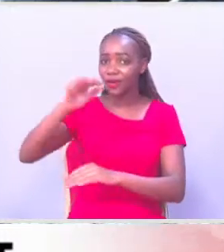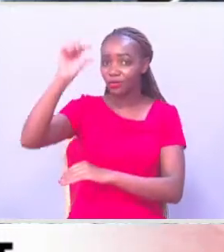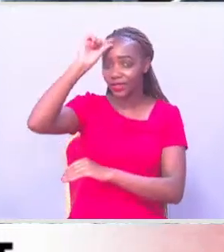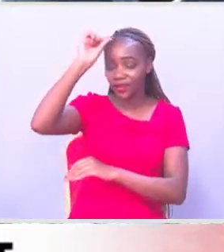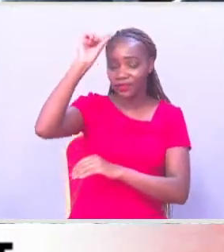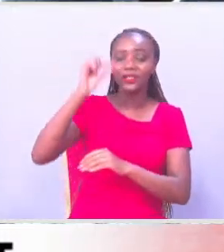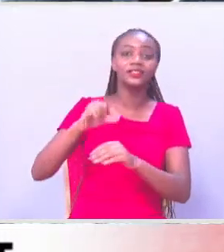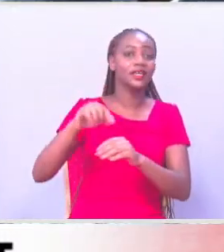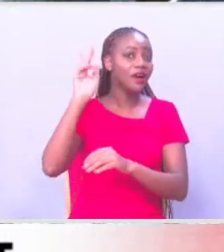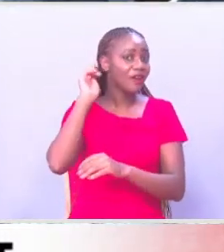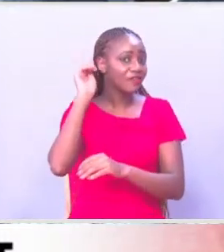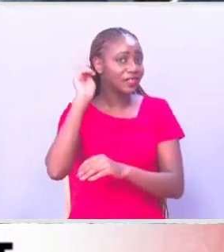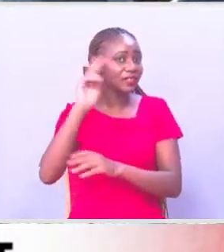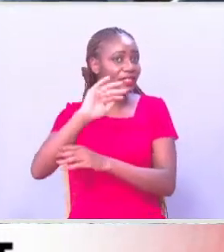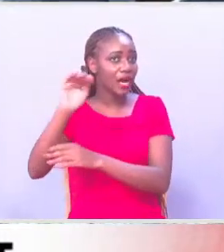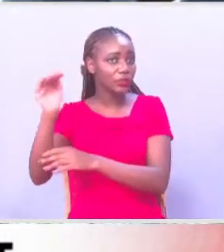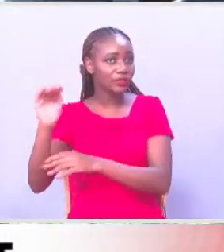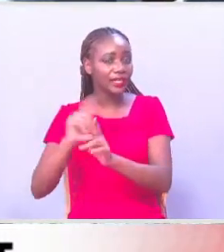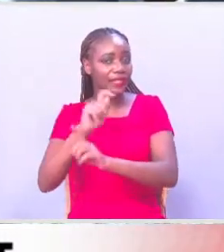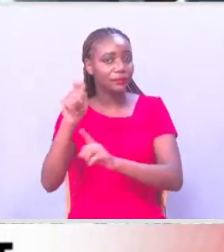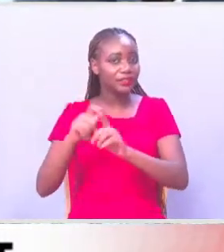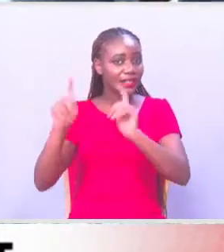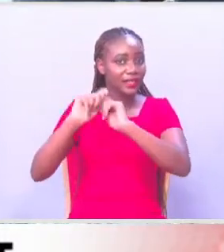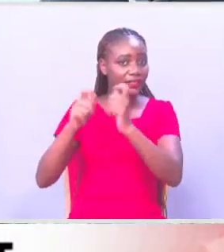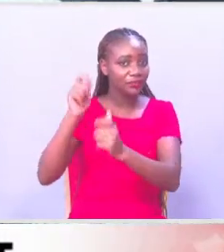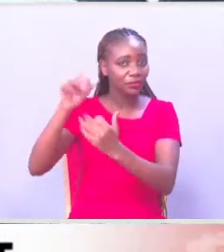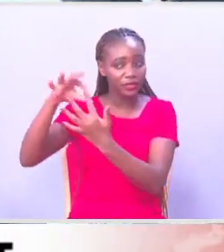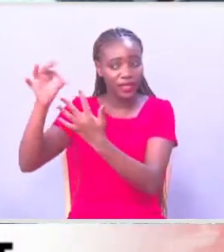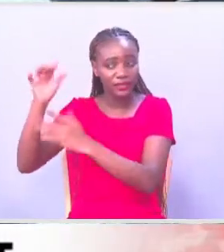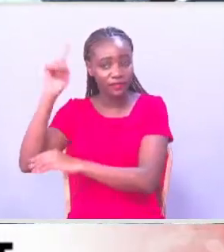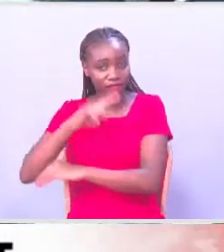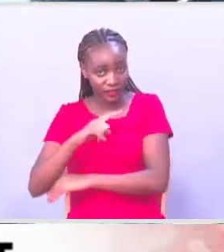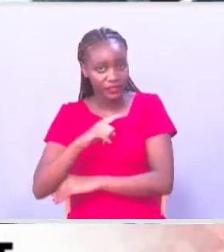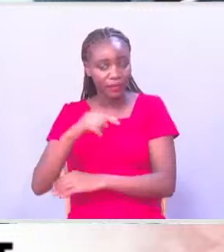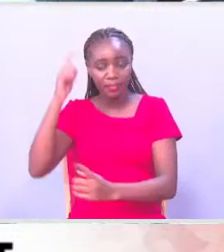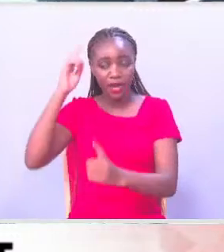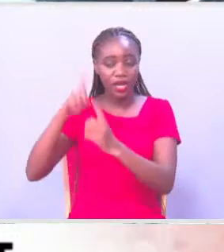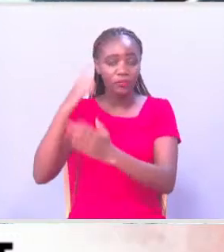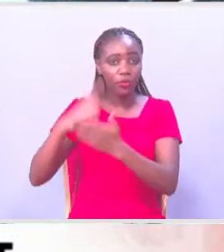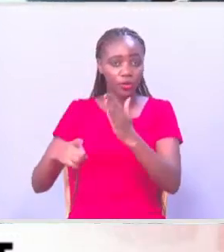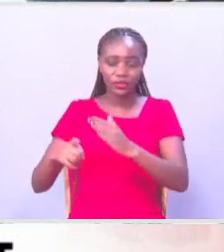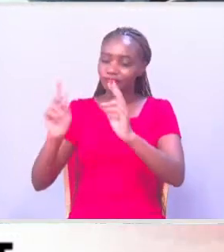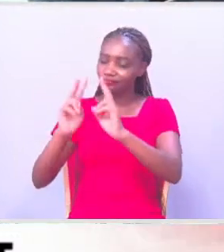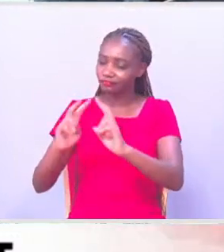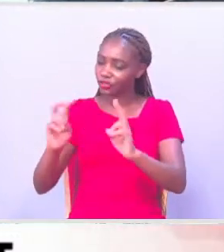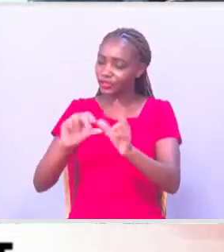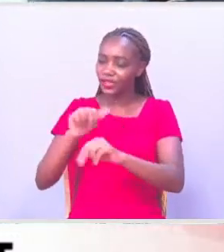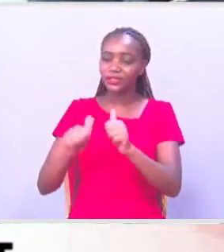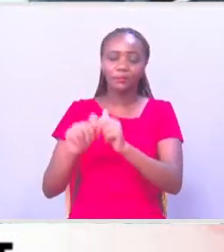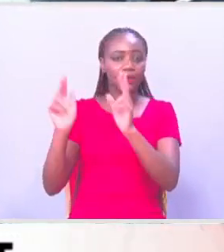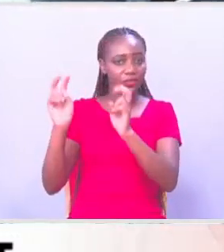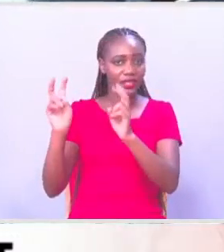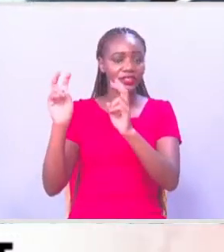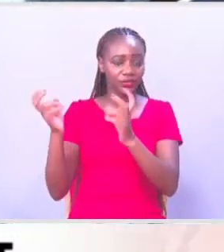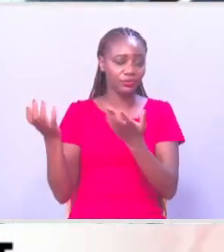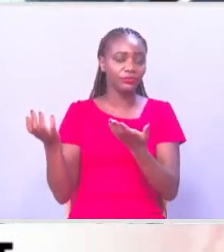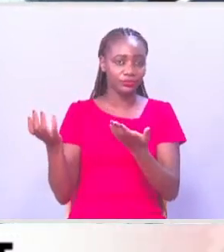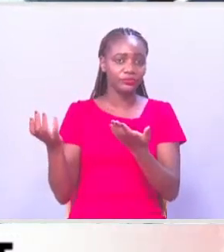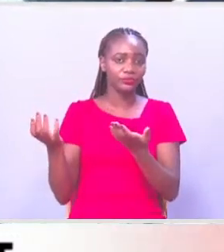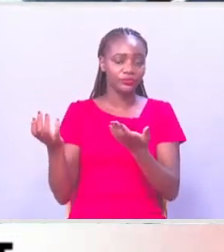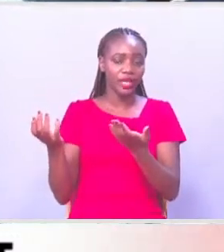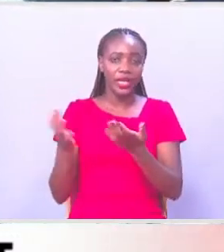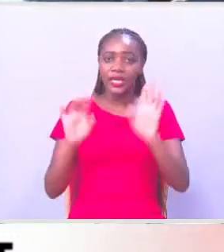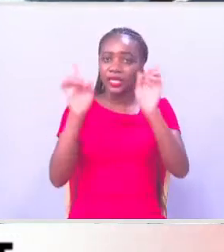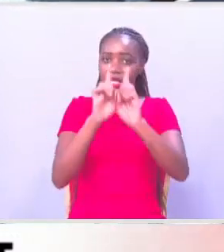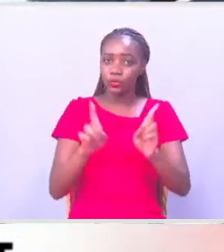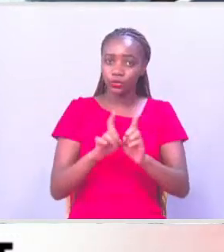of Kisii, especially of the task force which was set up by the Governor Kisii County, His Excellency James